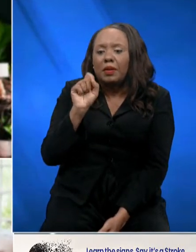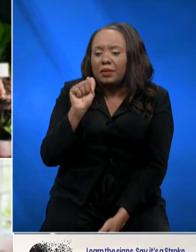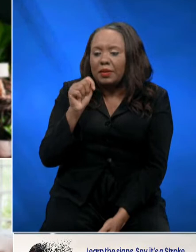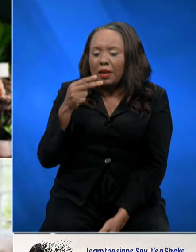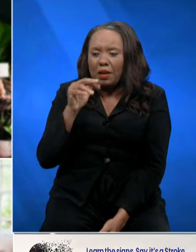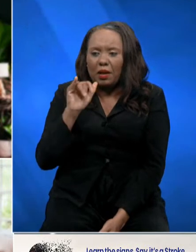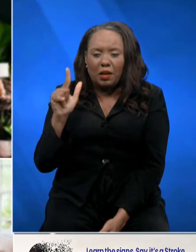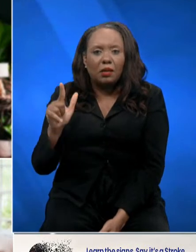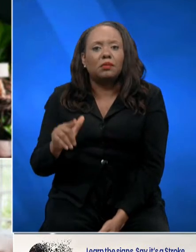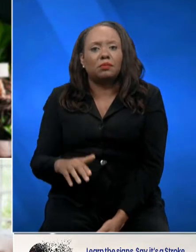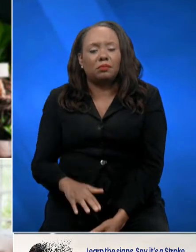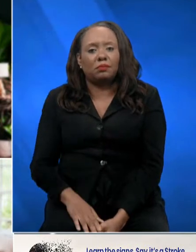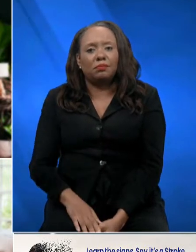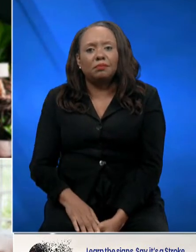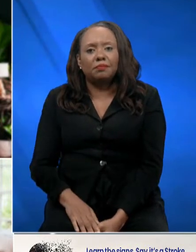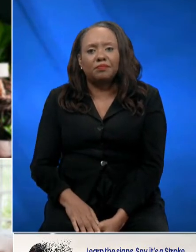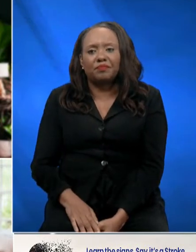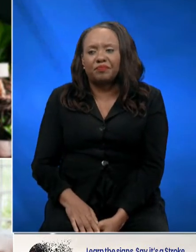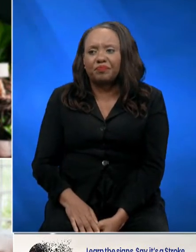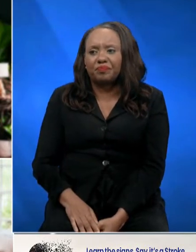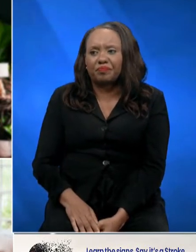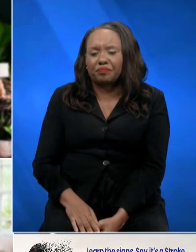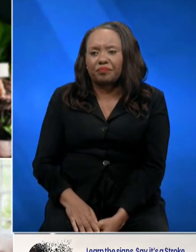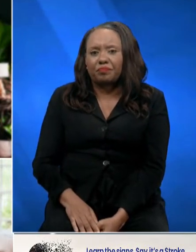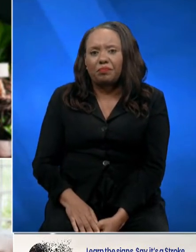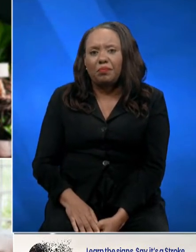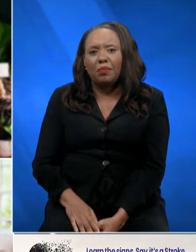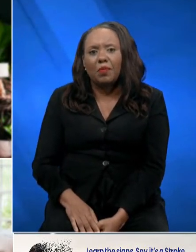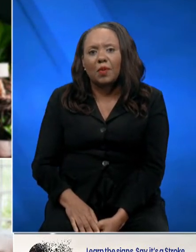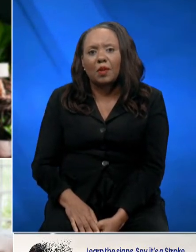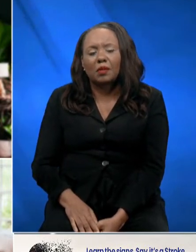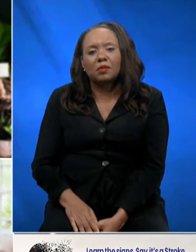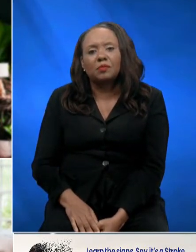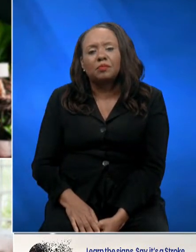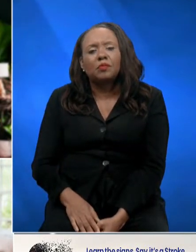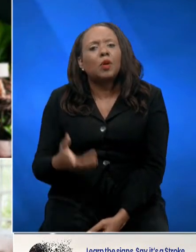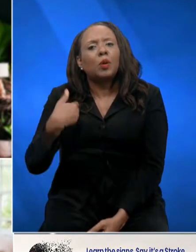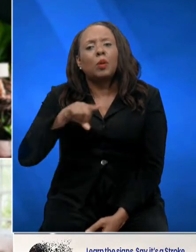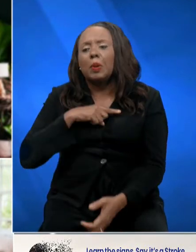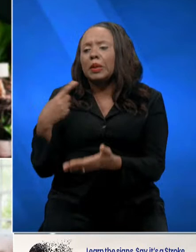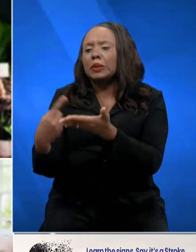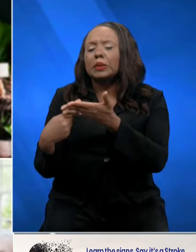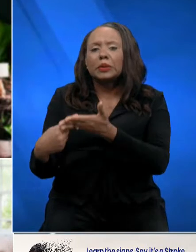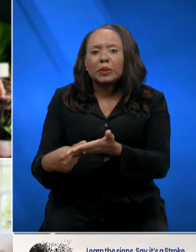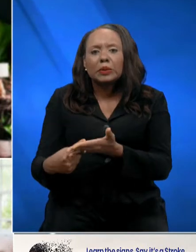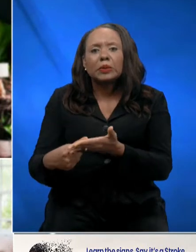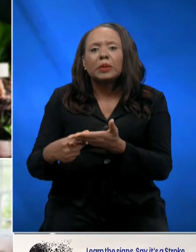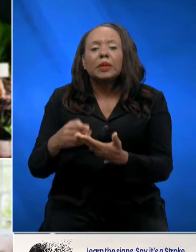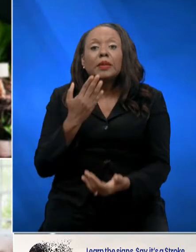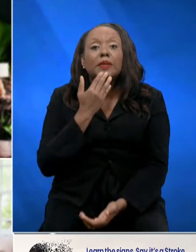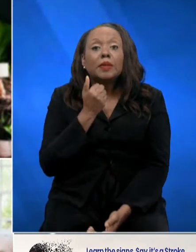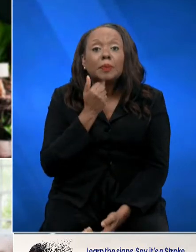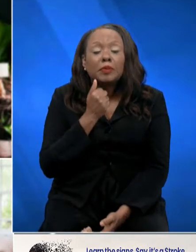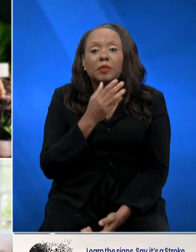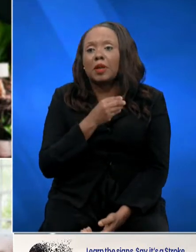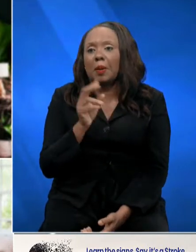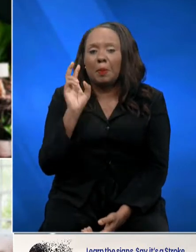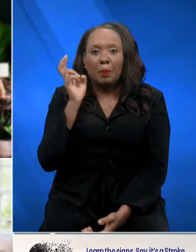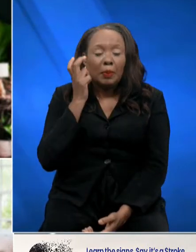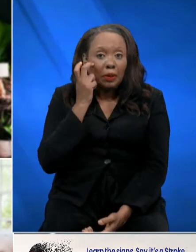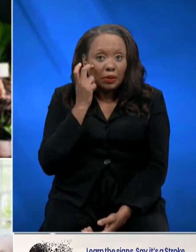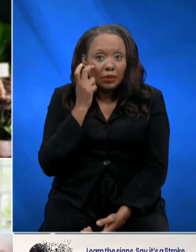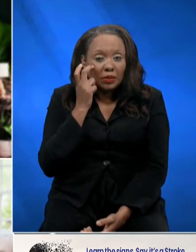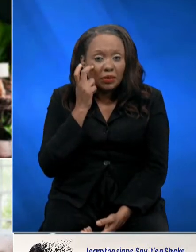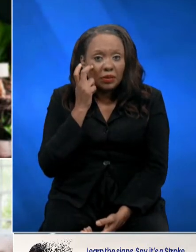pressure does the situation that we are discussing here, diabetic blindness, related